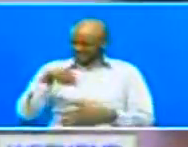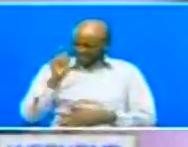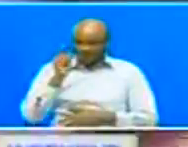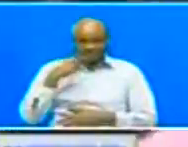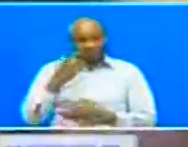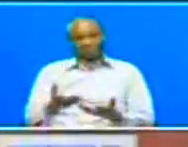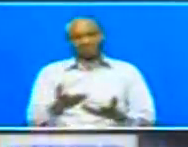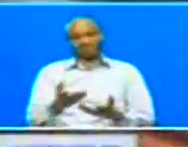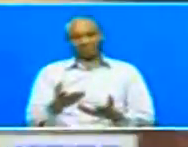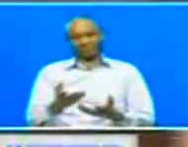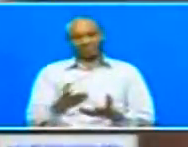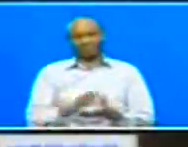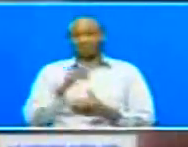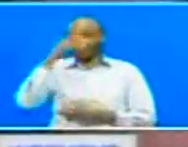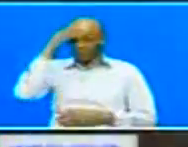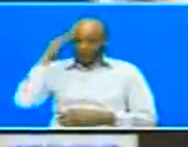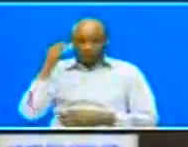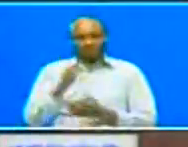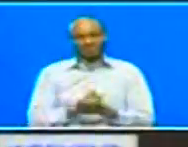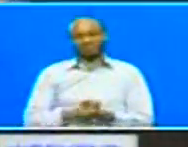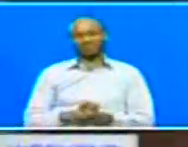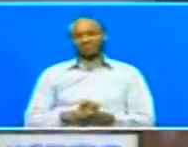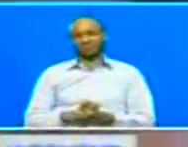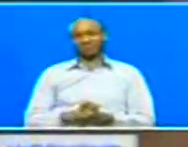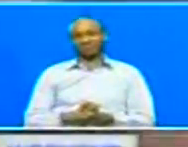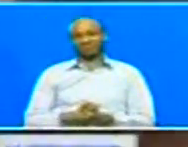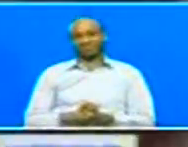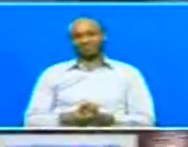and severe case of selective amnesia.